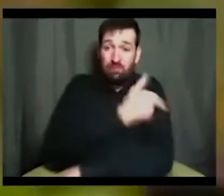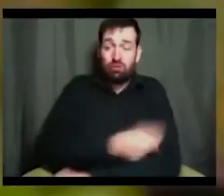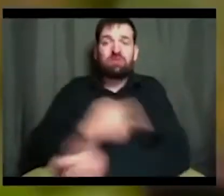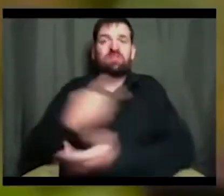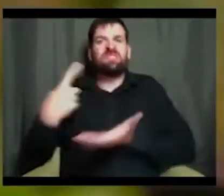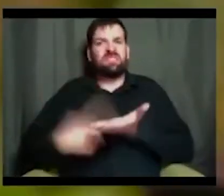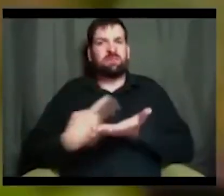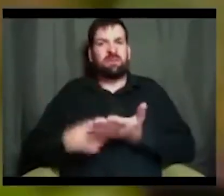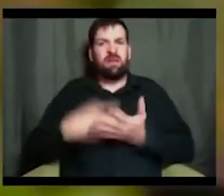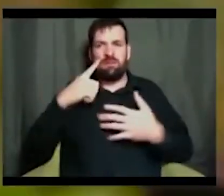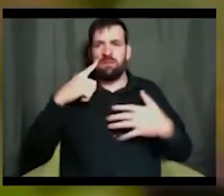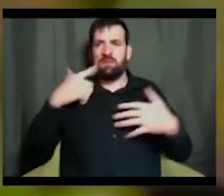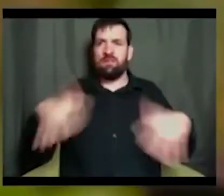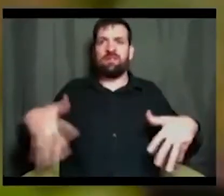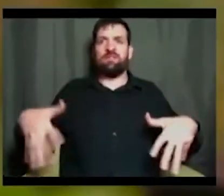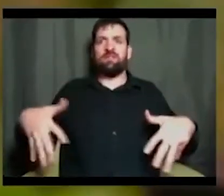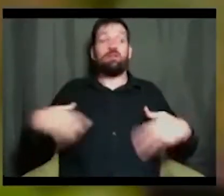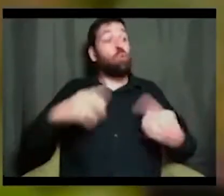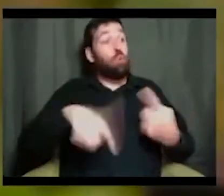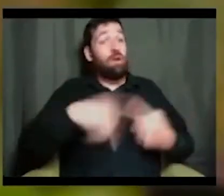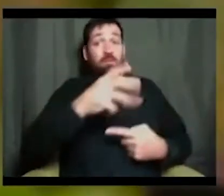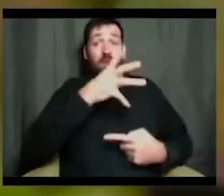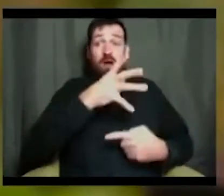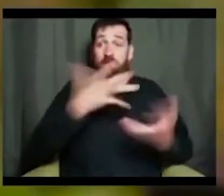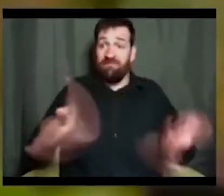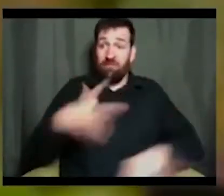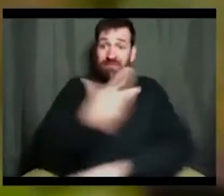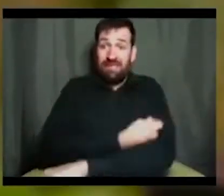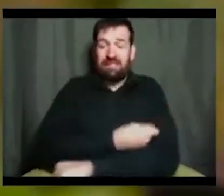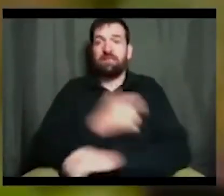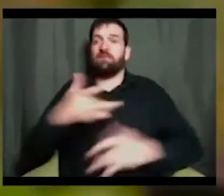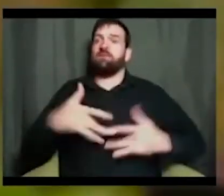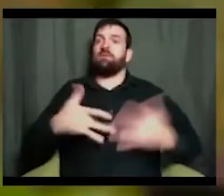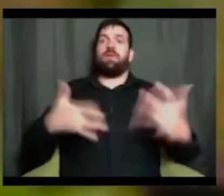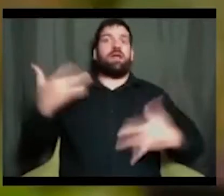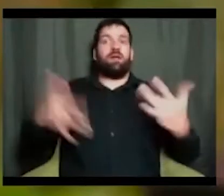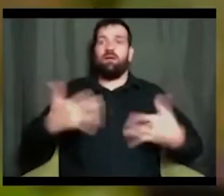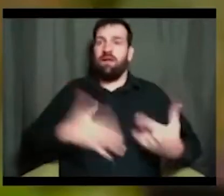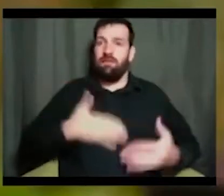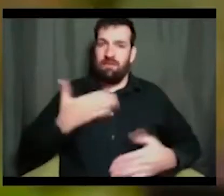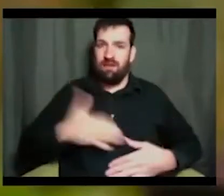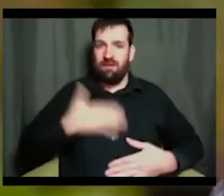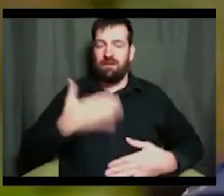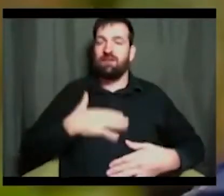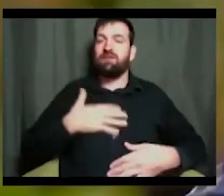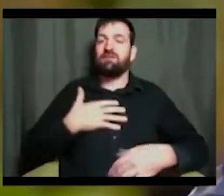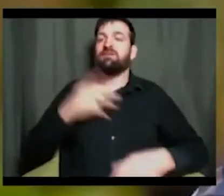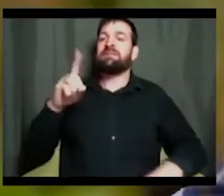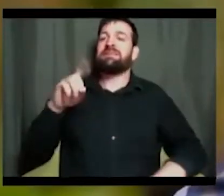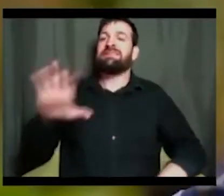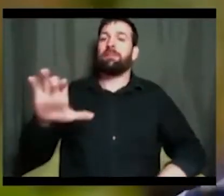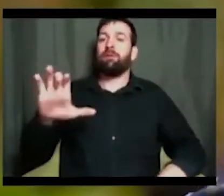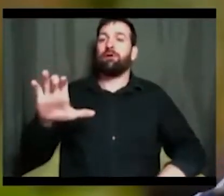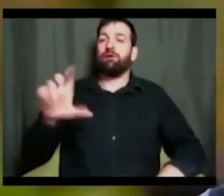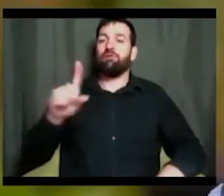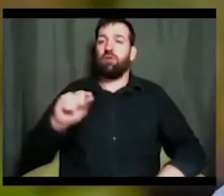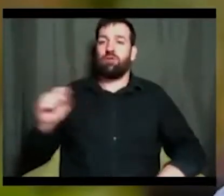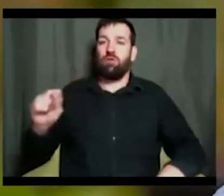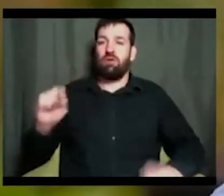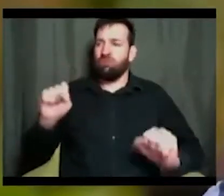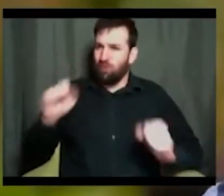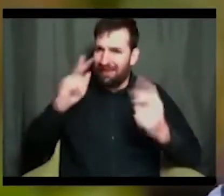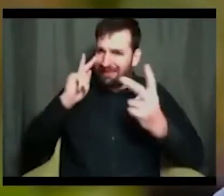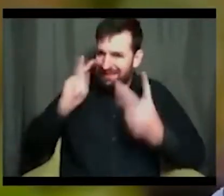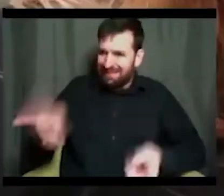my mom got vaccinated, I was so happy. She got vaccinated in December of 2020. You could see the difference in